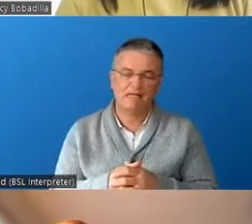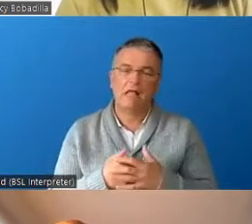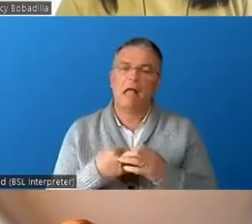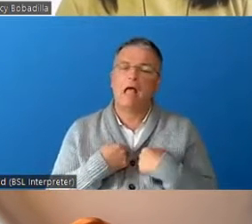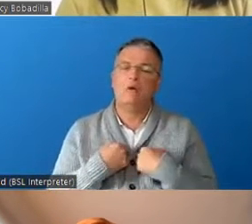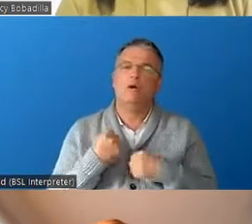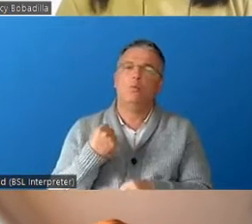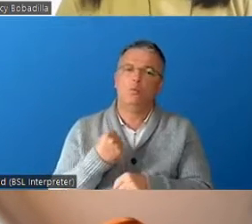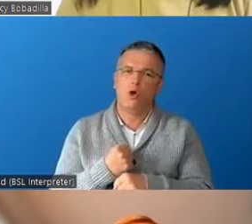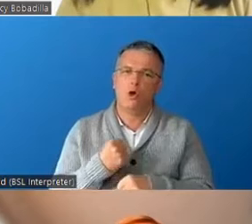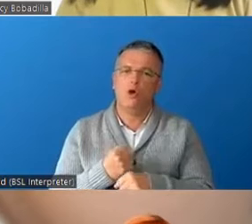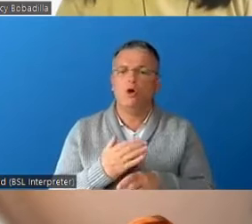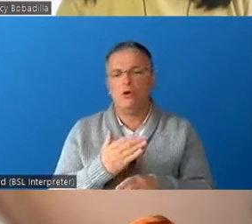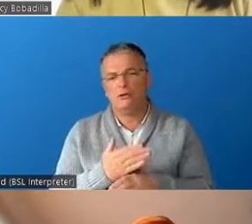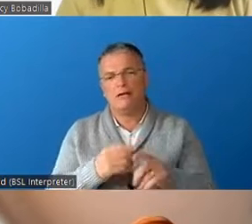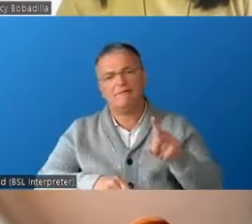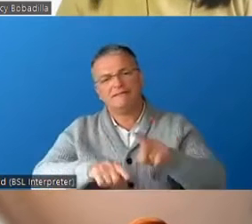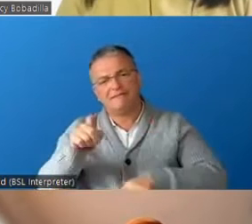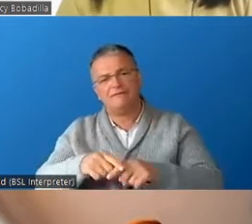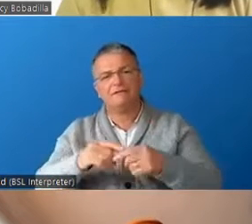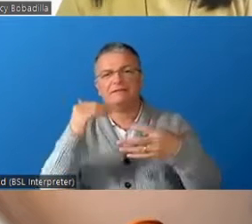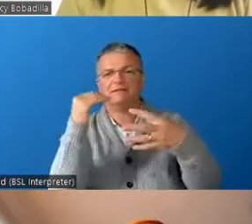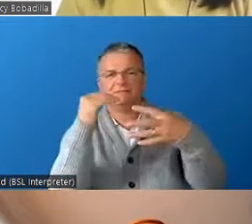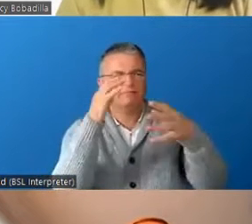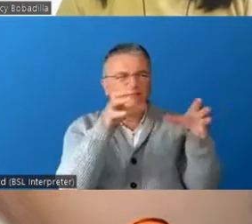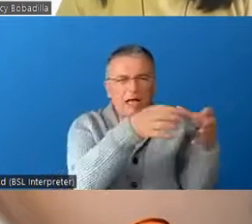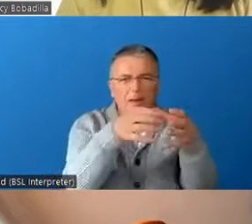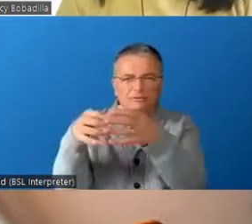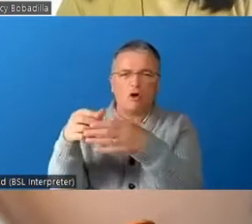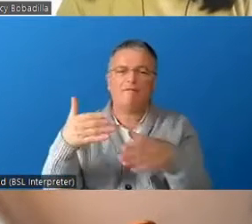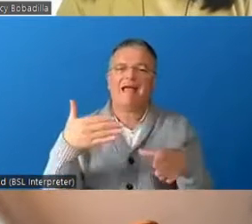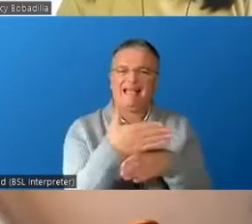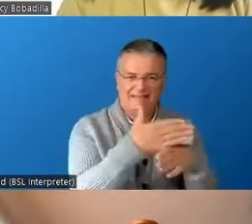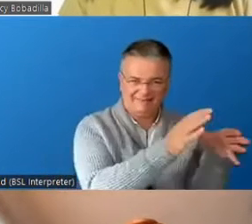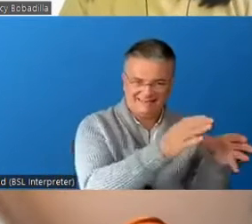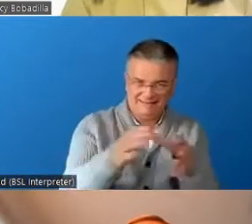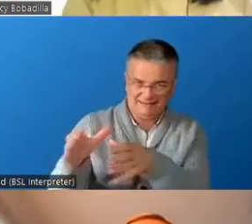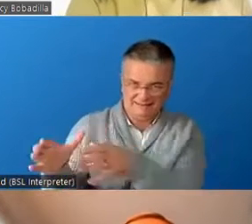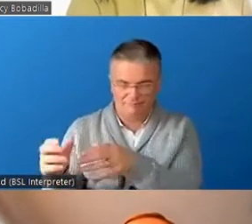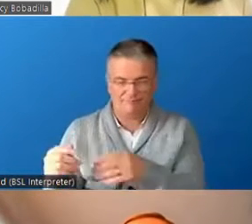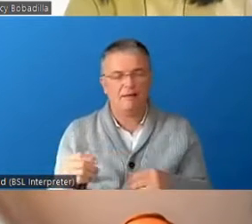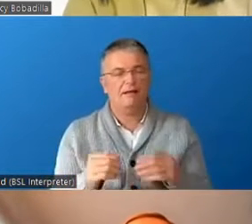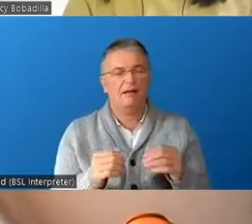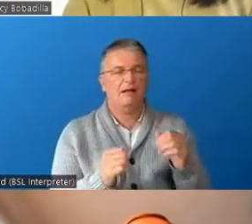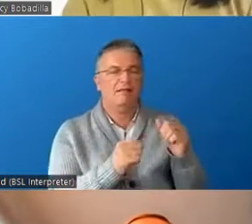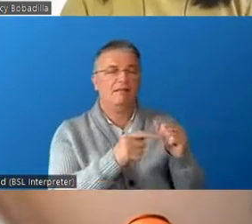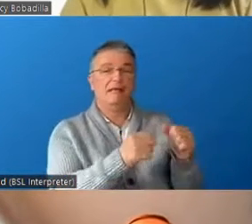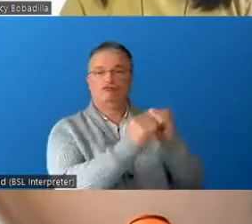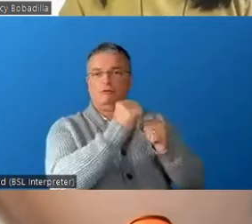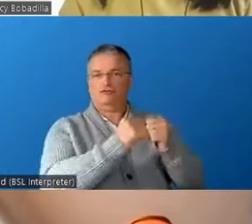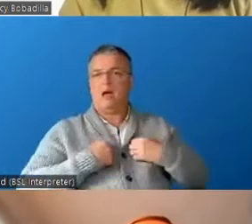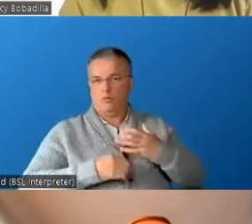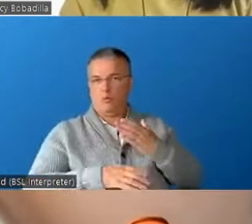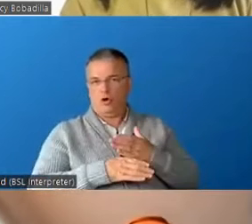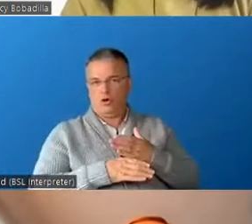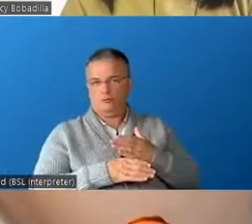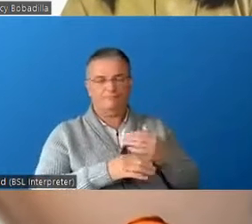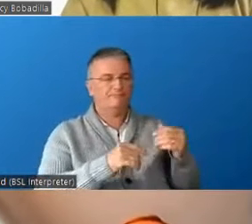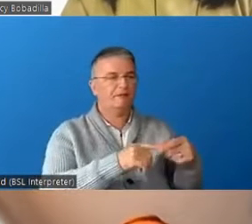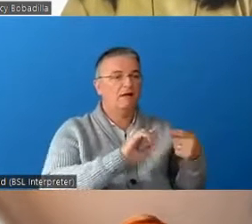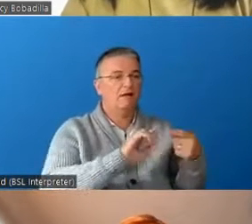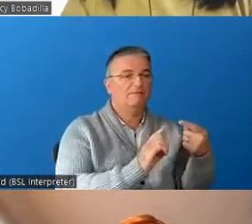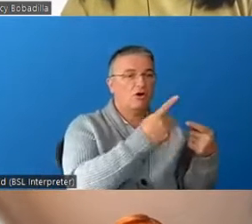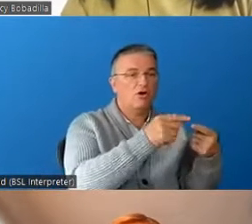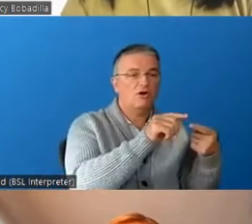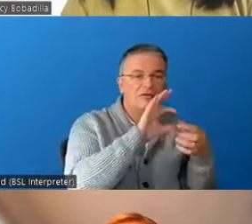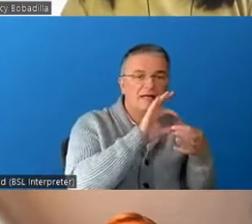comprises of different sets of activities, and these sets of activities structure our work. The first pertains